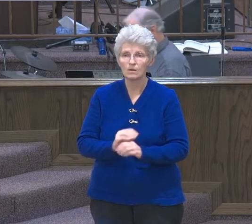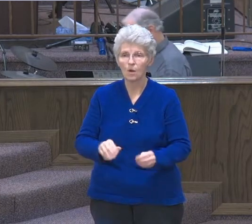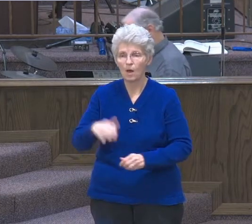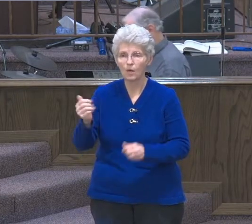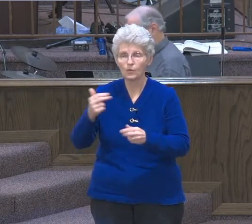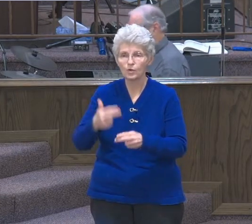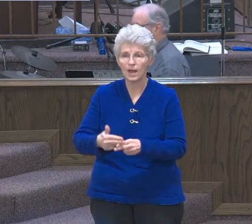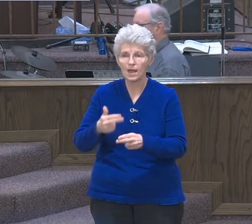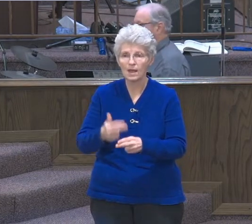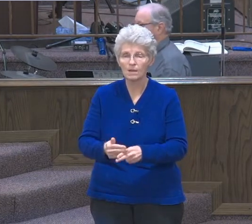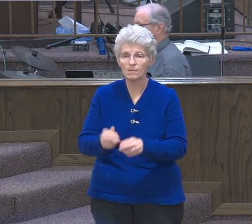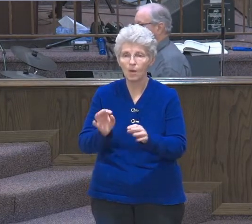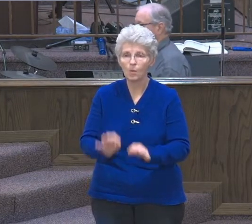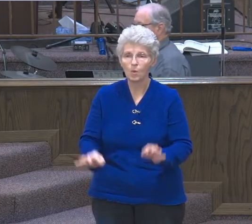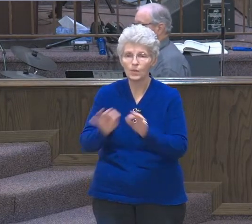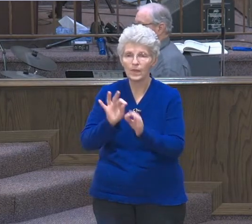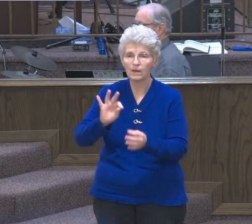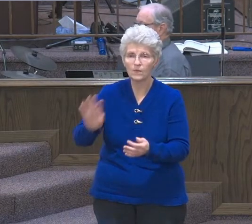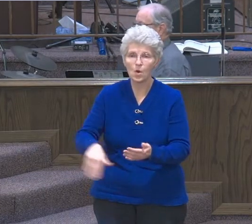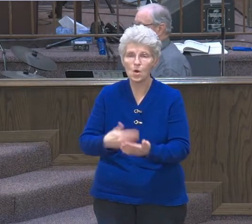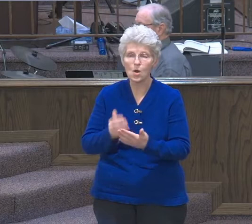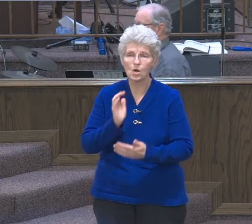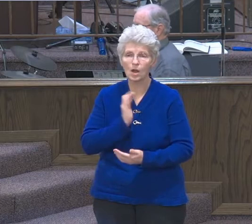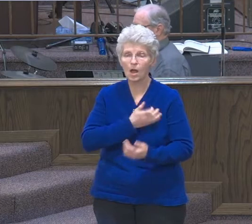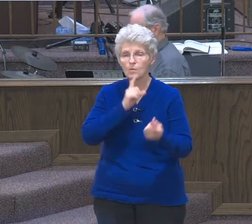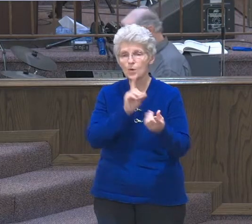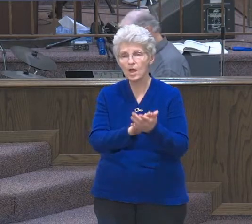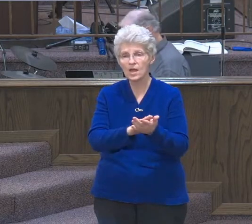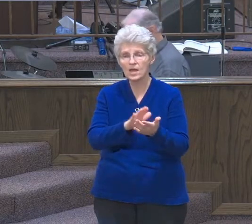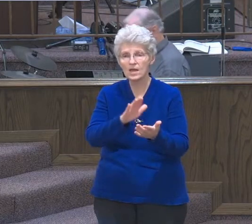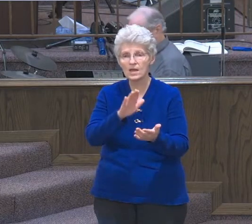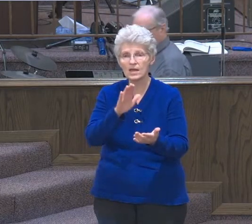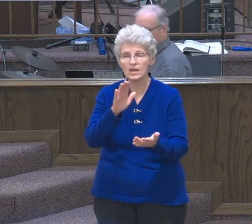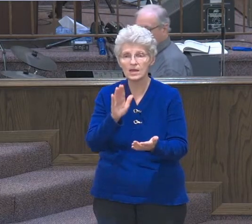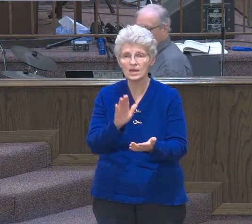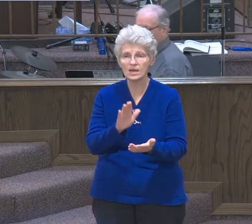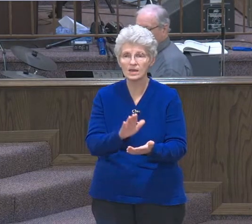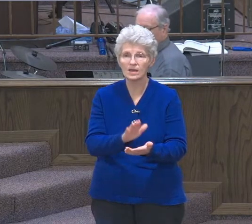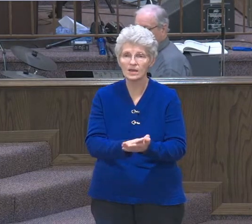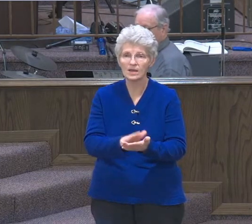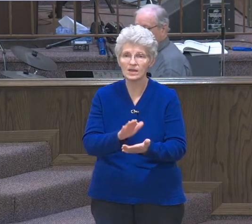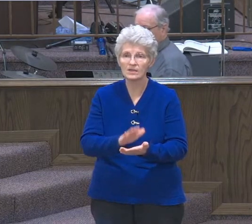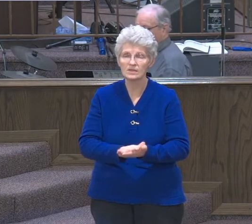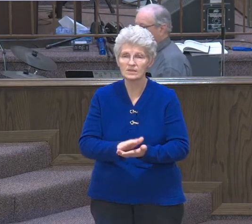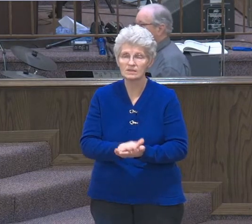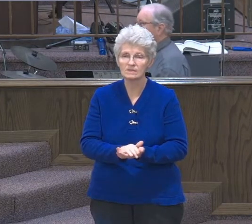God. No other name worthy of all our praise.